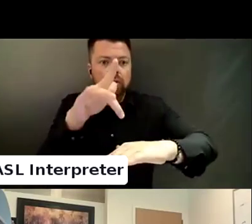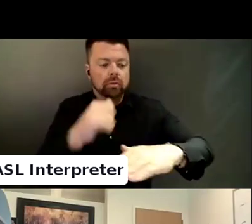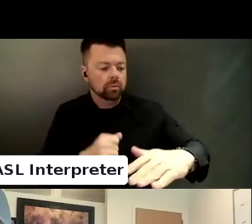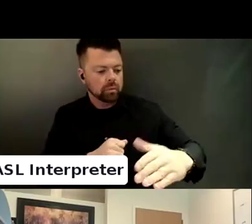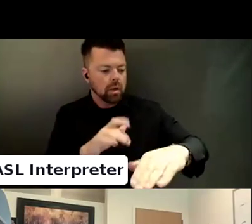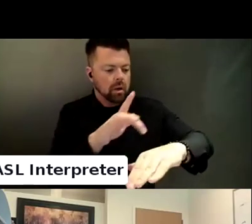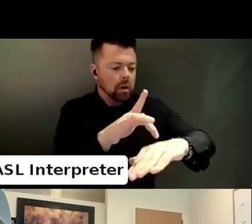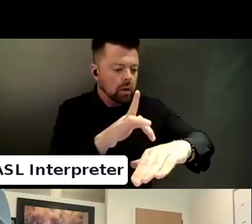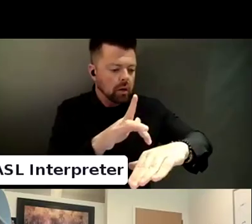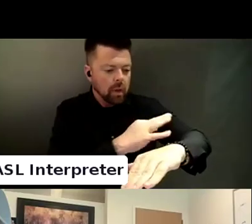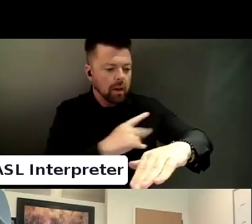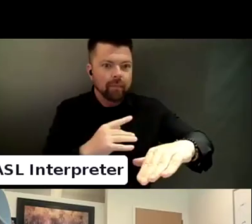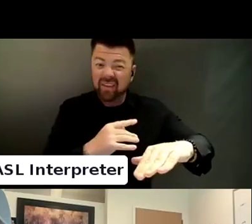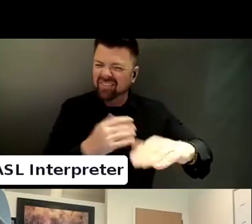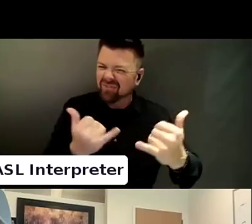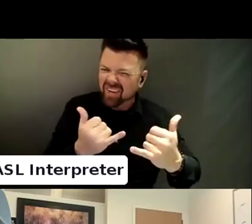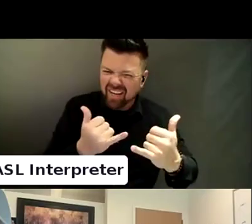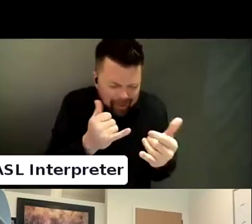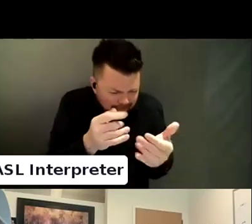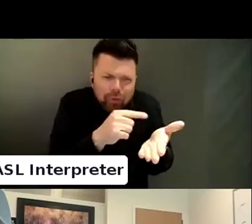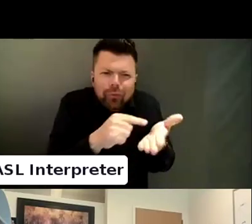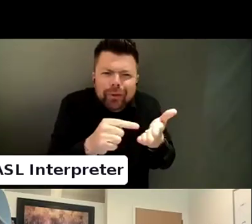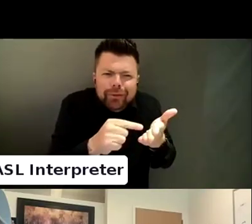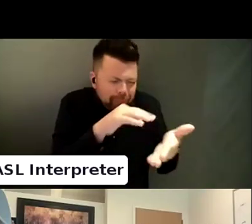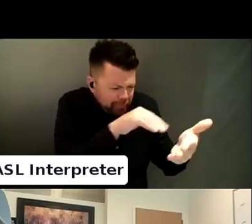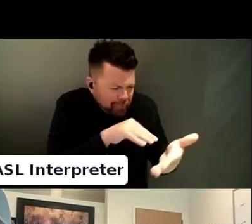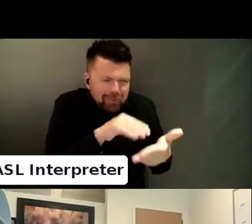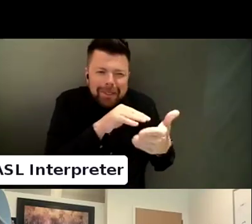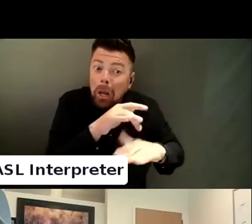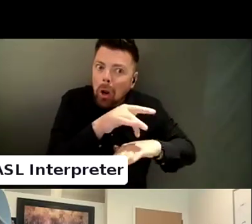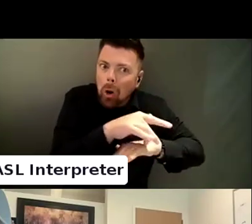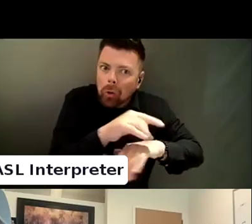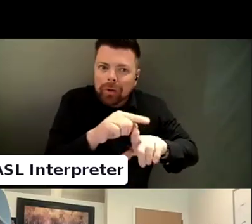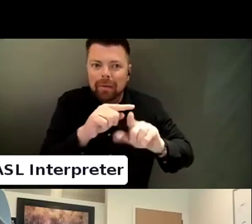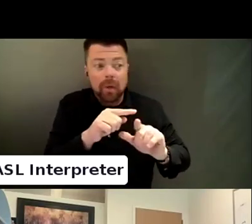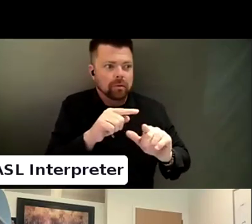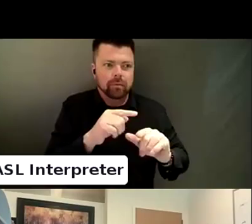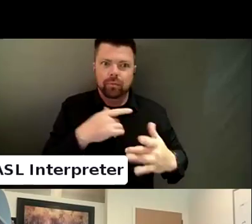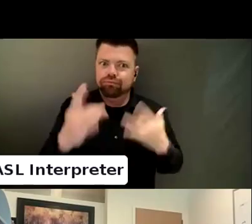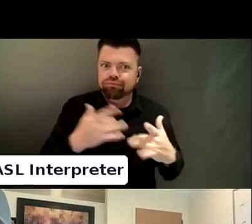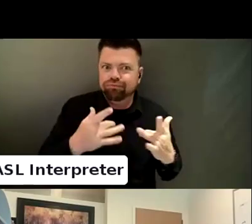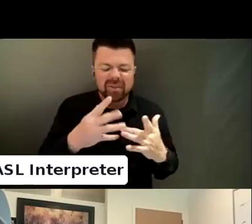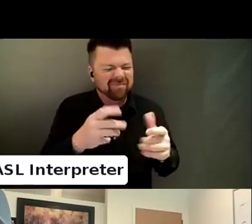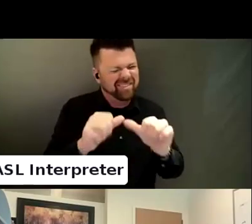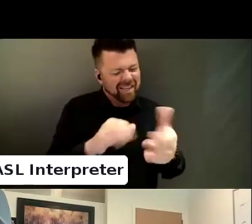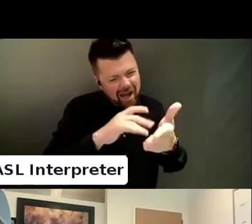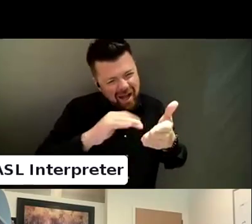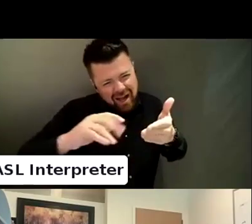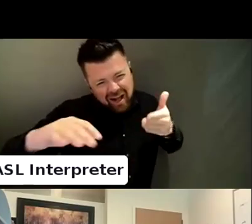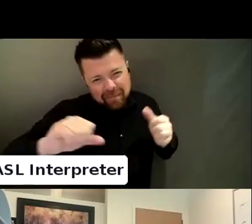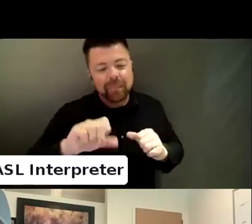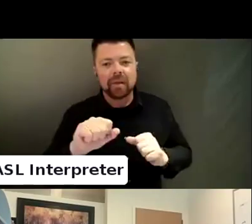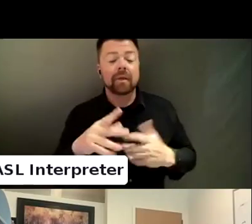early days, but exciting days as we learn how to restore not only motor but also sensory function for people with cervical spinal cord injury